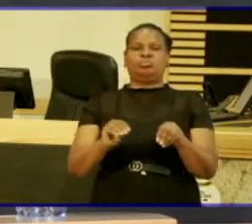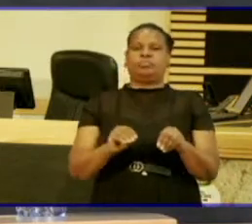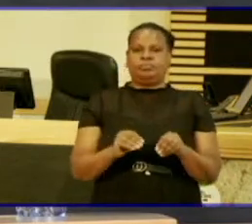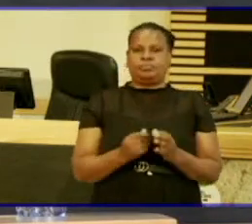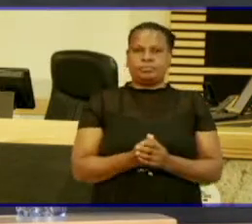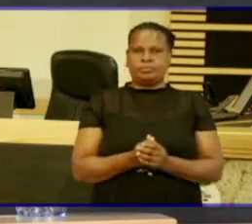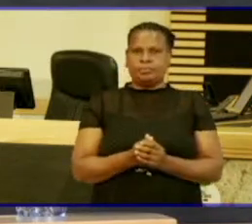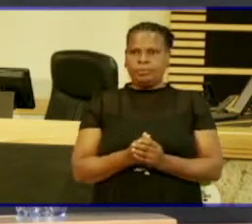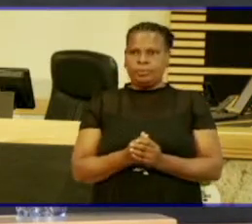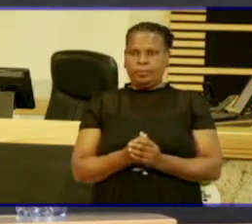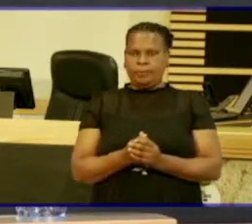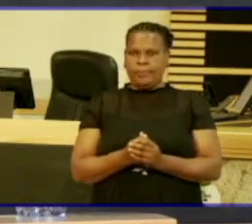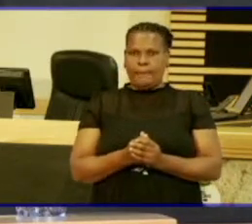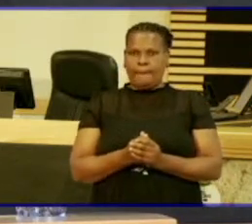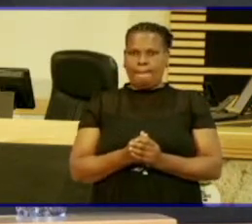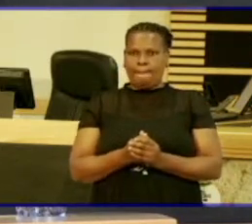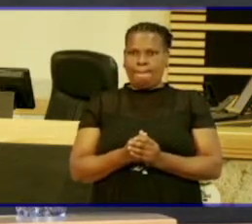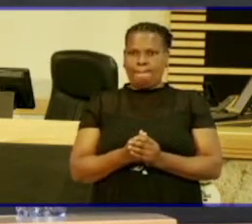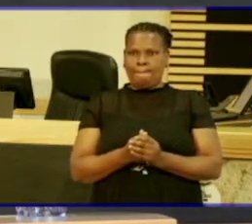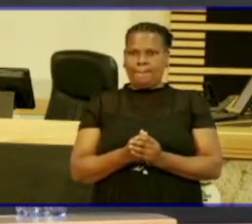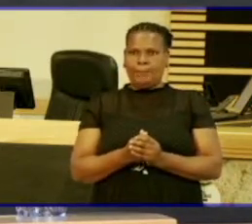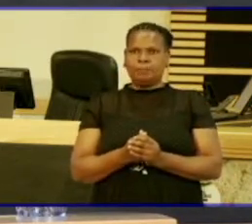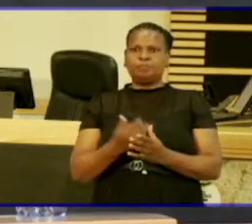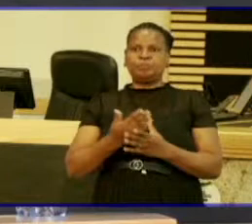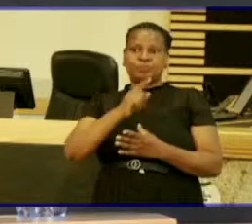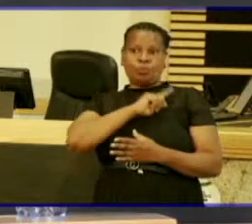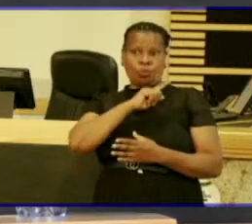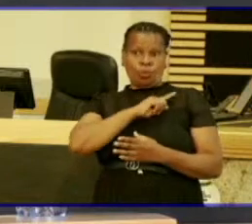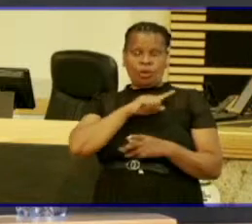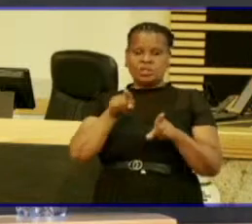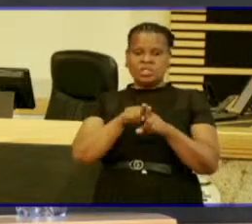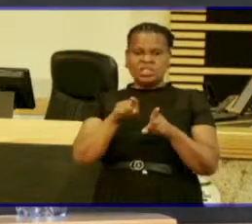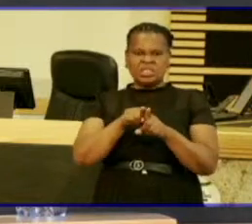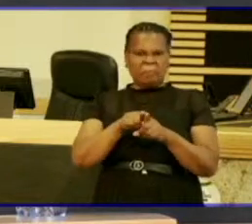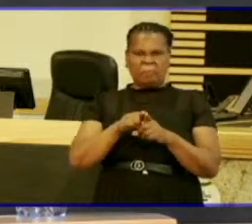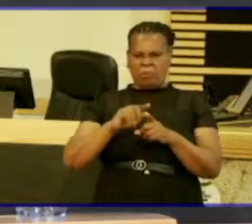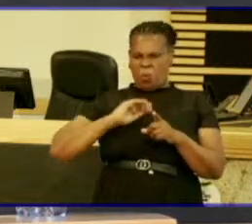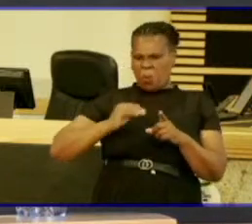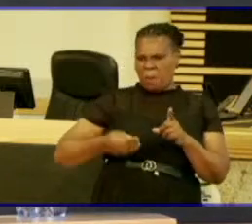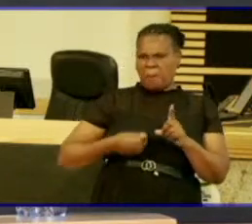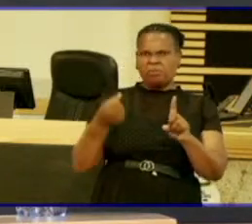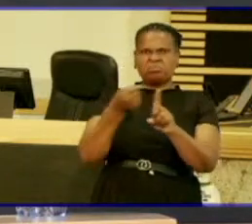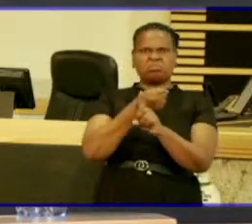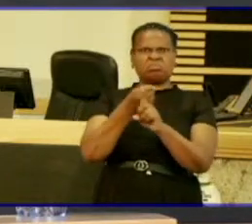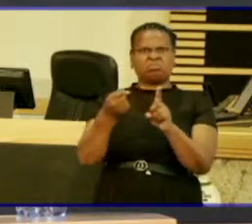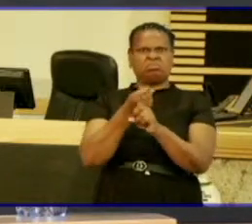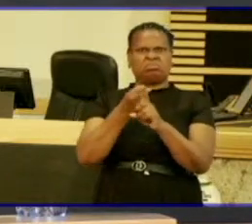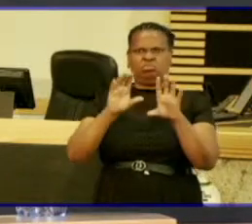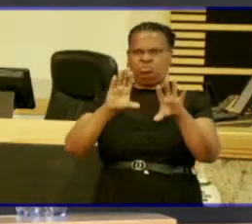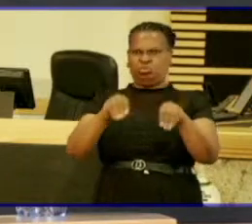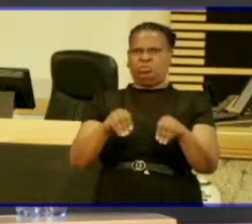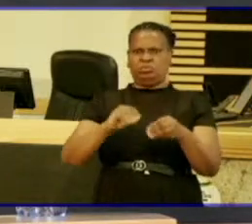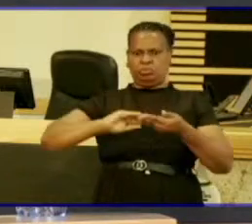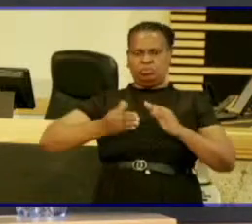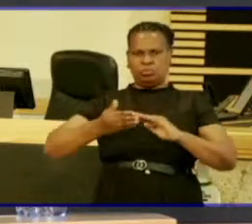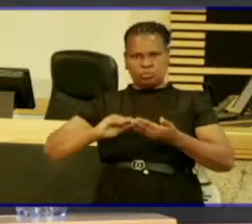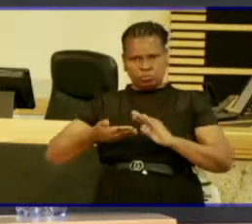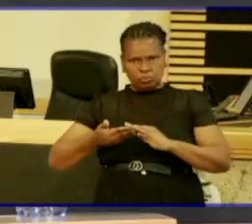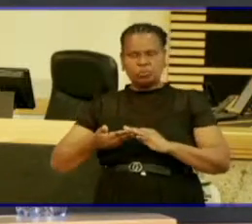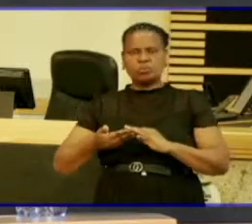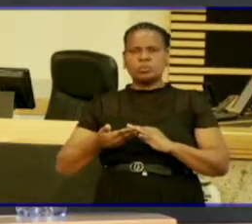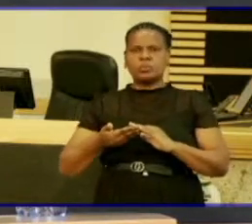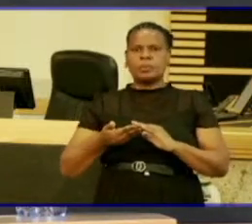We have also been responding to the parallel pandemic of gender-based violence and femicide in our society, just as we